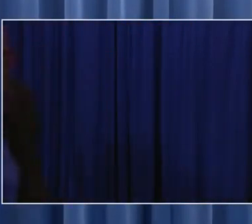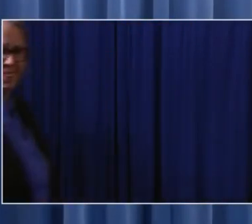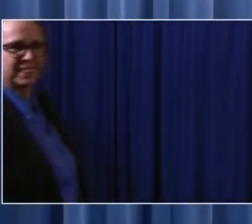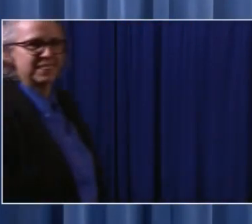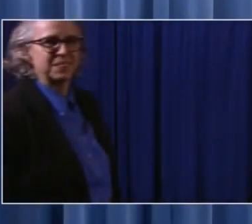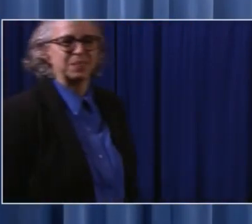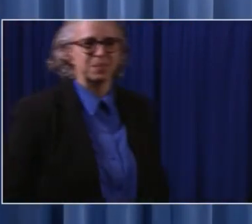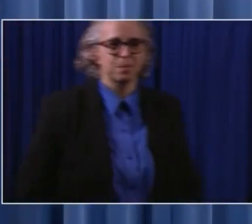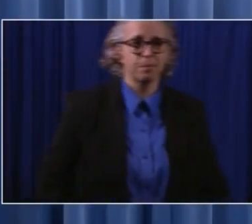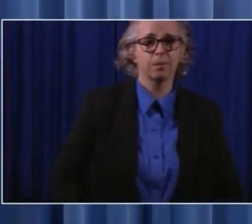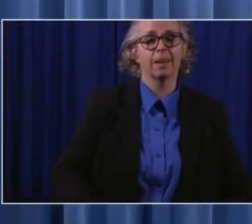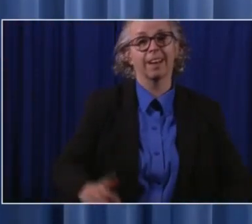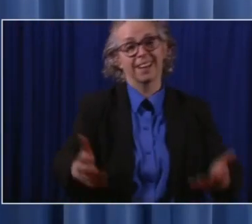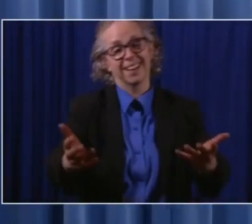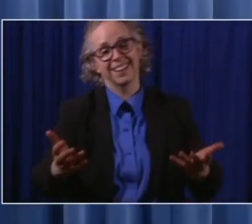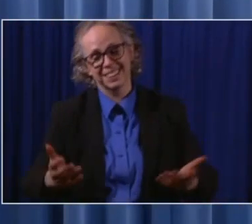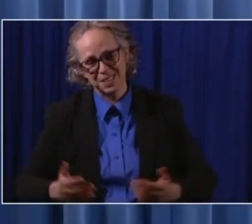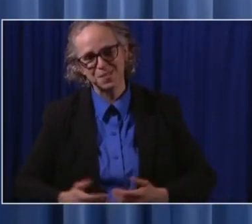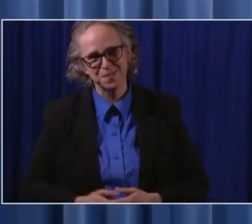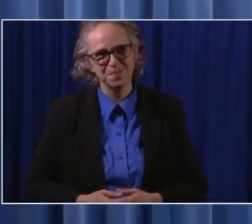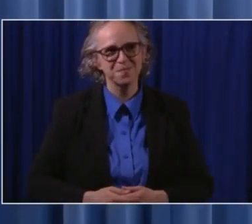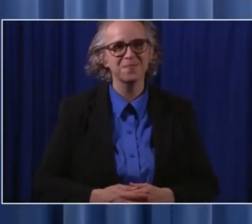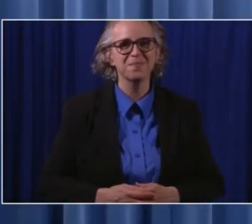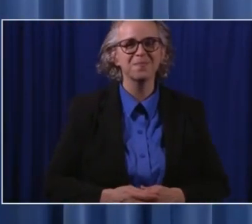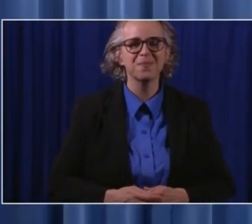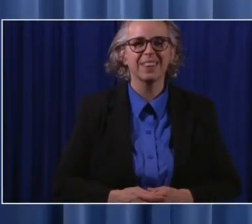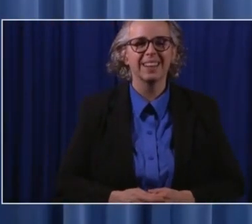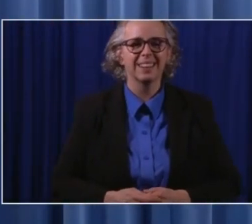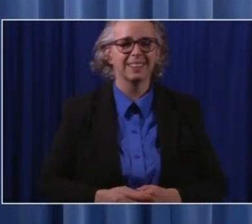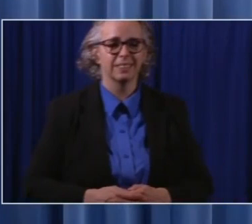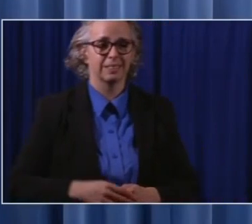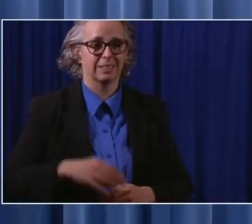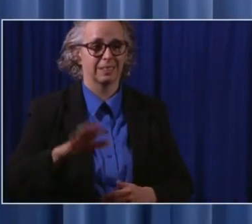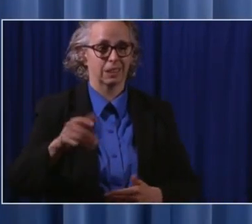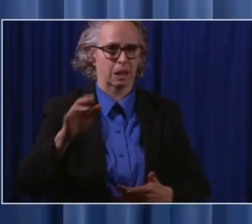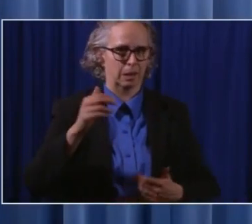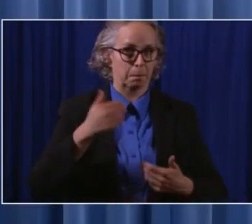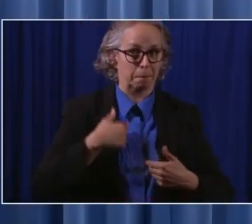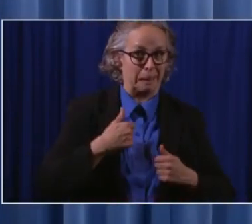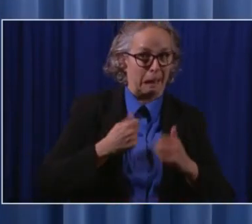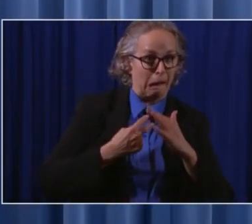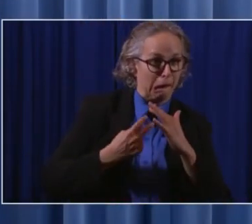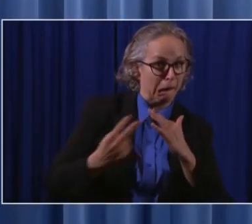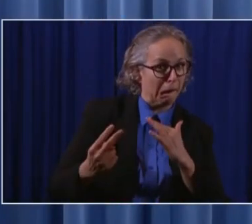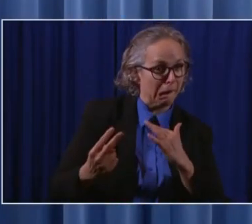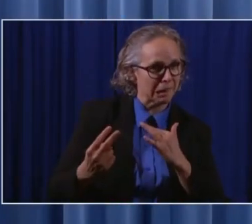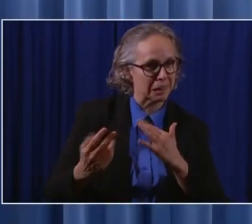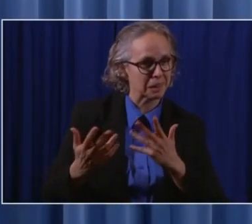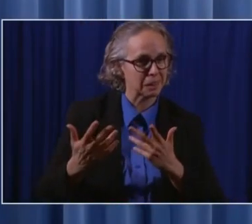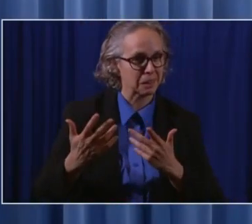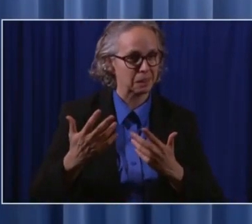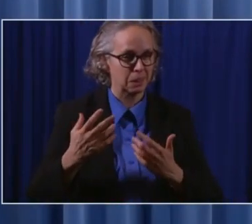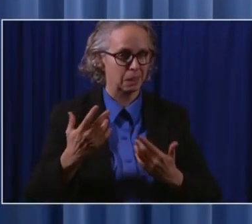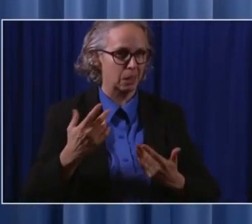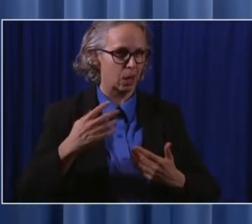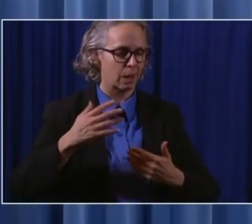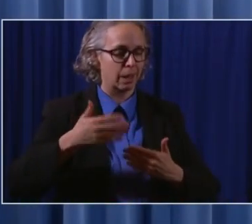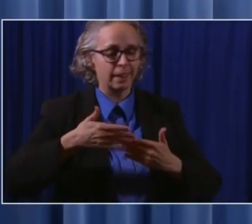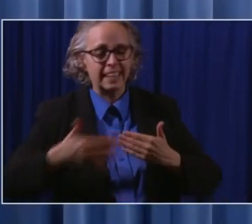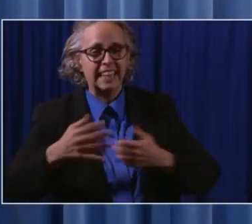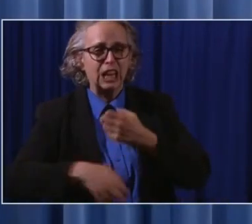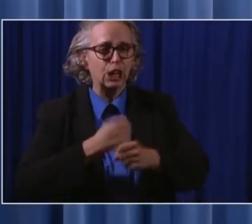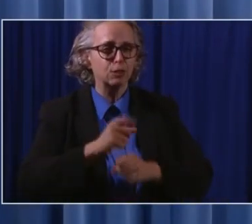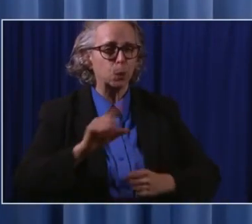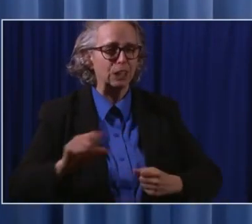Well, as I look at the months ahead, as we continue to fight this virus, having the money to do robust